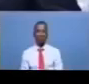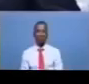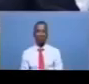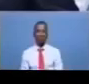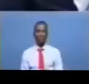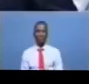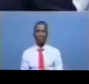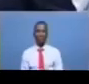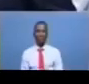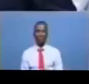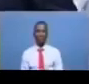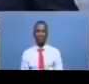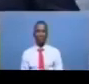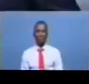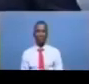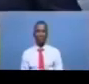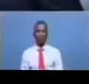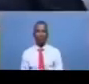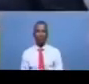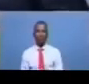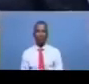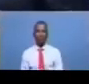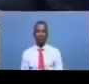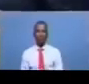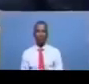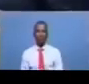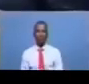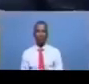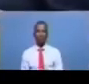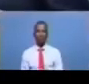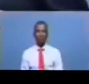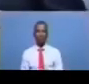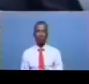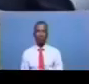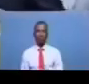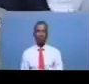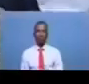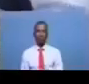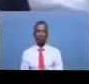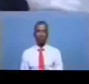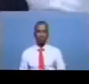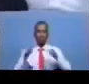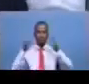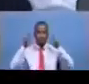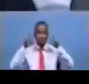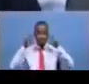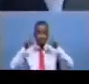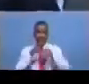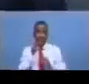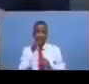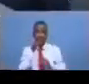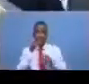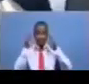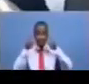yi ba muna cikin ja ba za mu bar ba ranar litani za mu koma mu zo yanda za mu yi matan ta shiga cikin